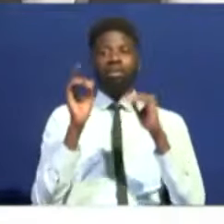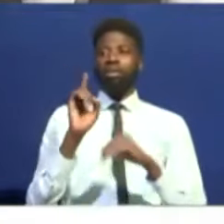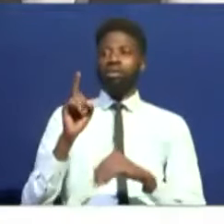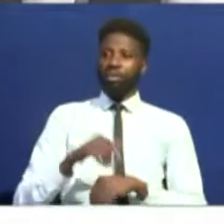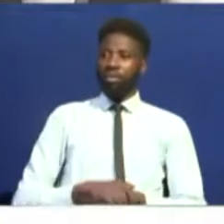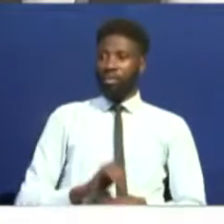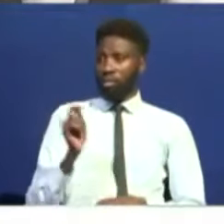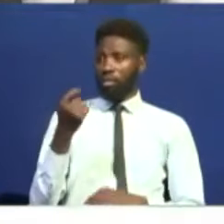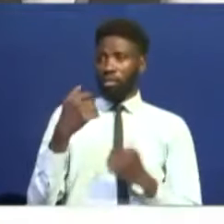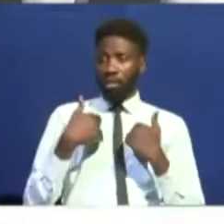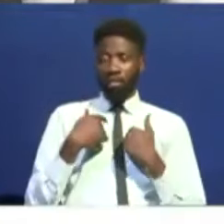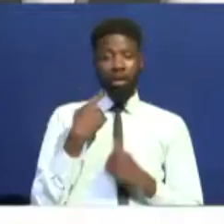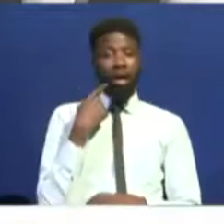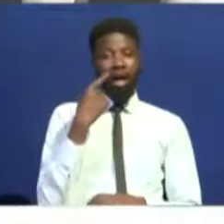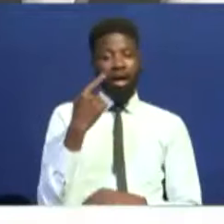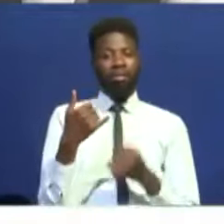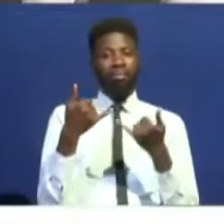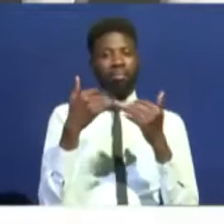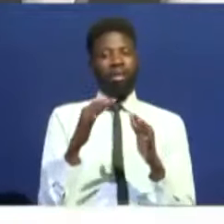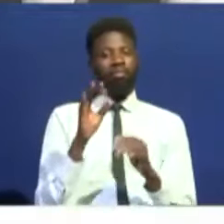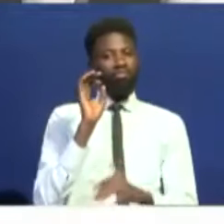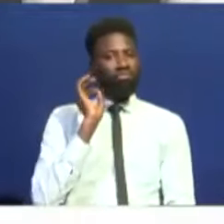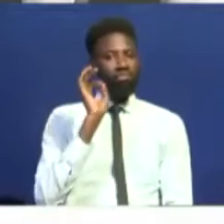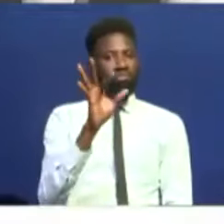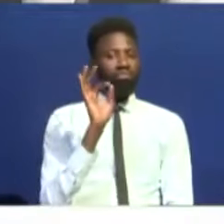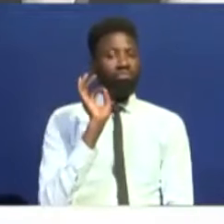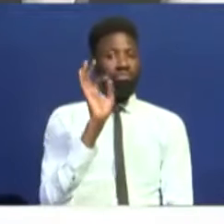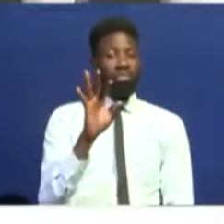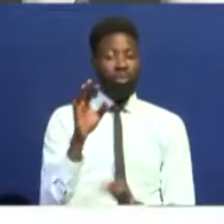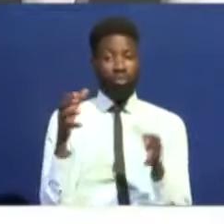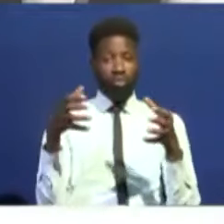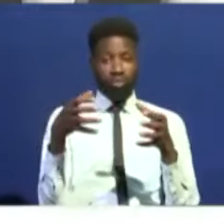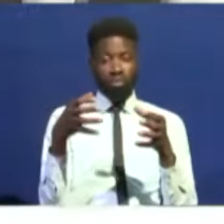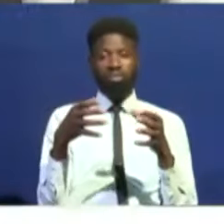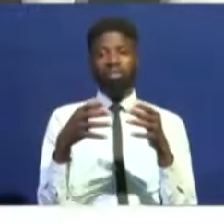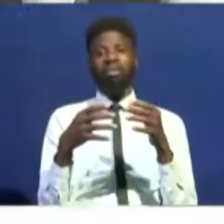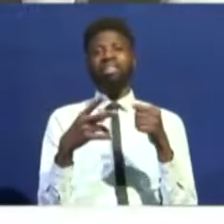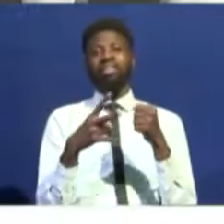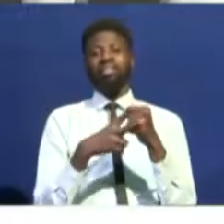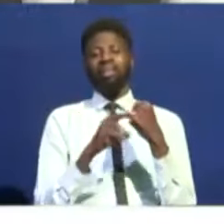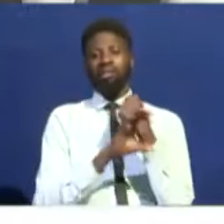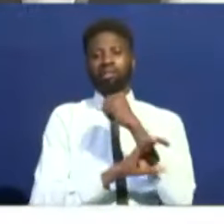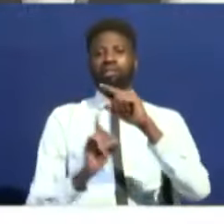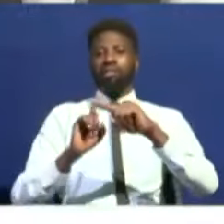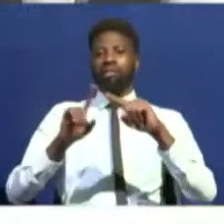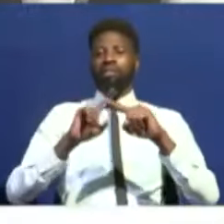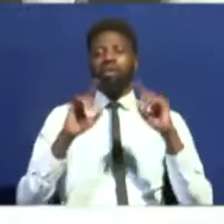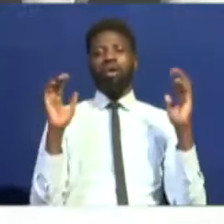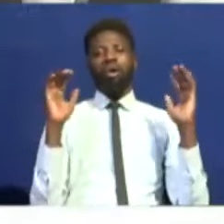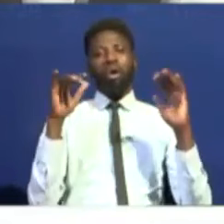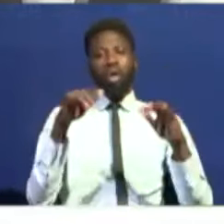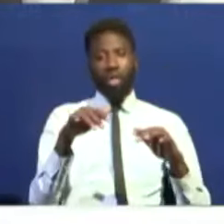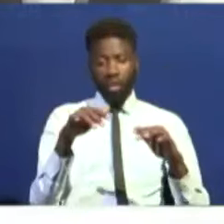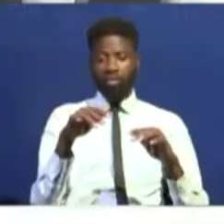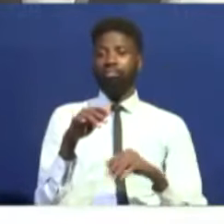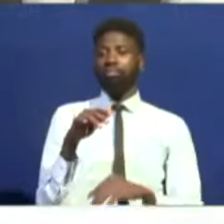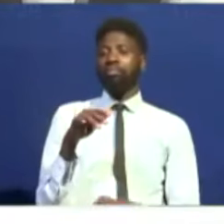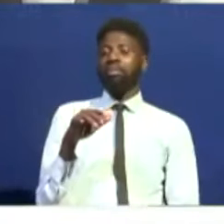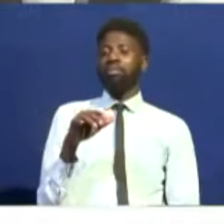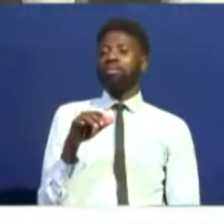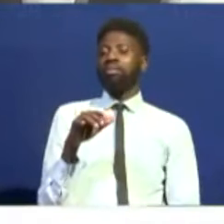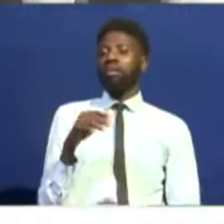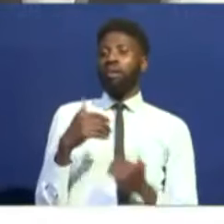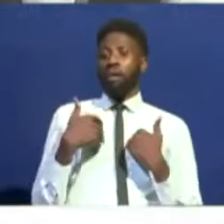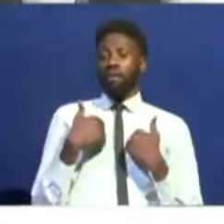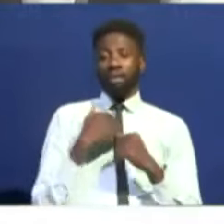fielded a total of 100 players in the competition that drew participants from seven other countries, and the others were Zambia, Namibia,